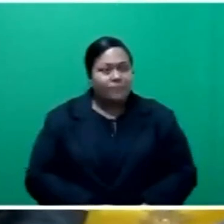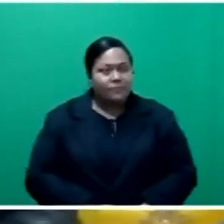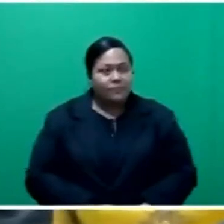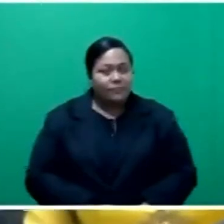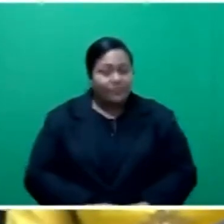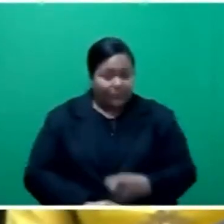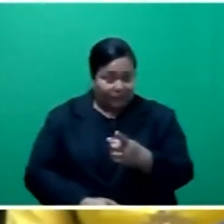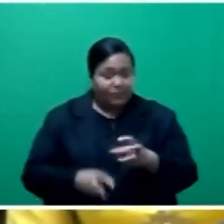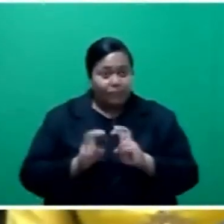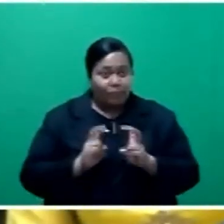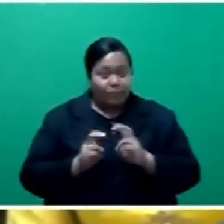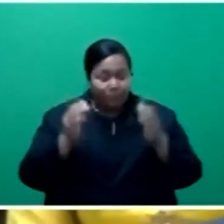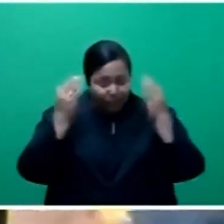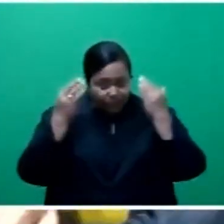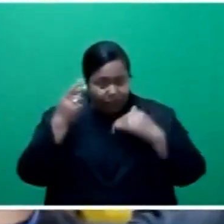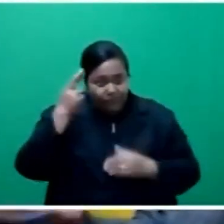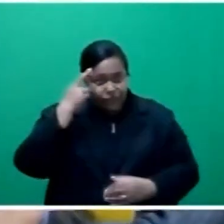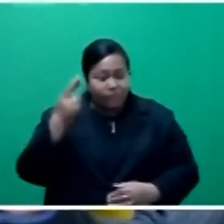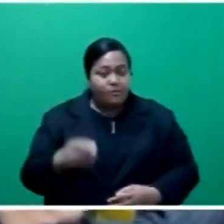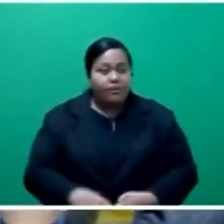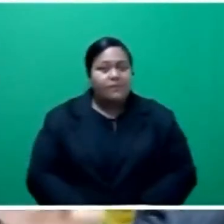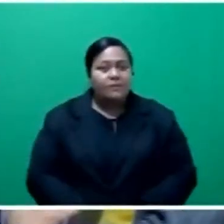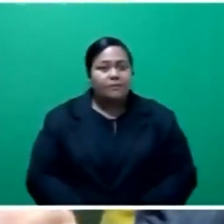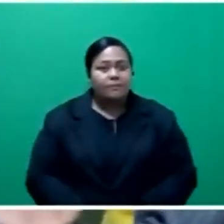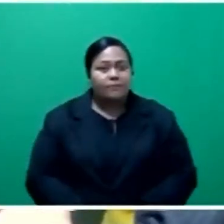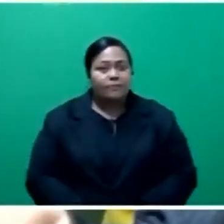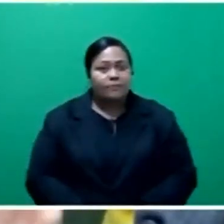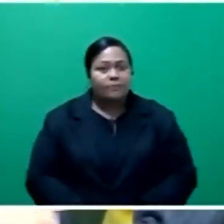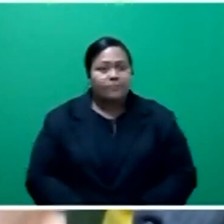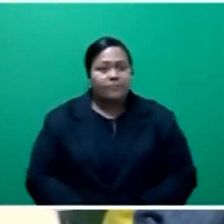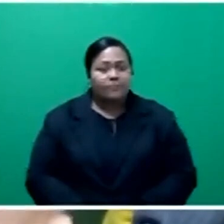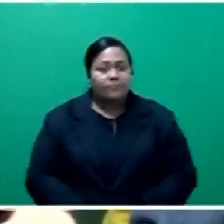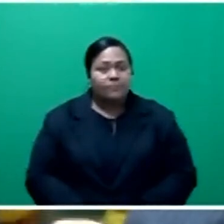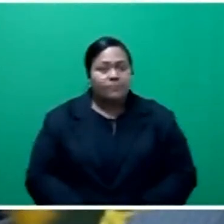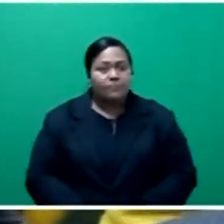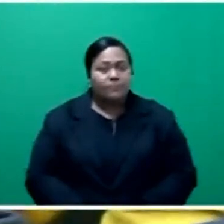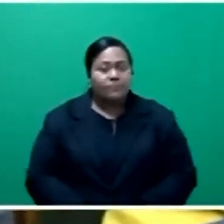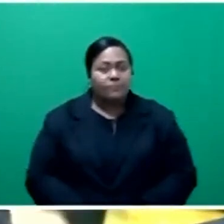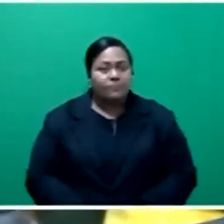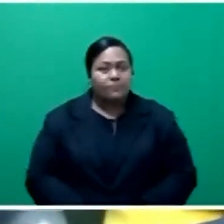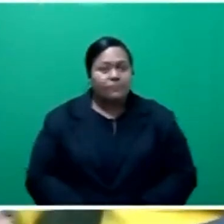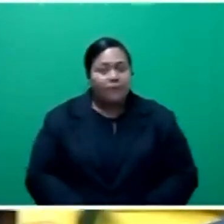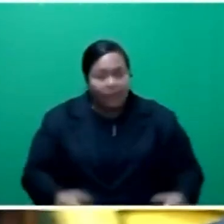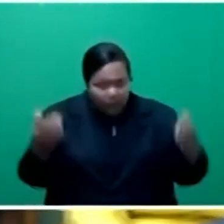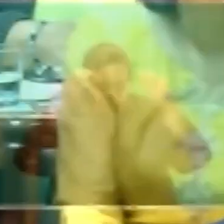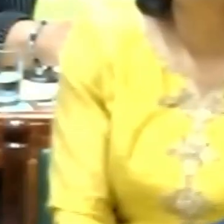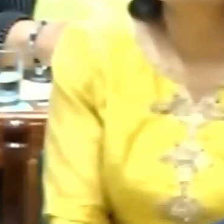Mr. Speaker, sir. Order. Mr. Speaker, sir. Order. Mr. Speaker, sir. Mr. Speaker,